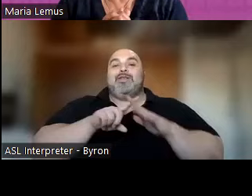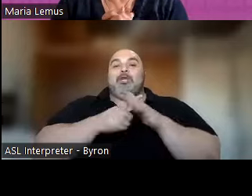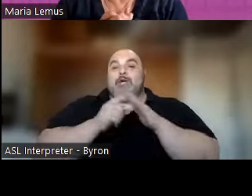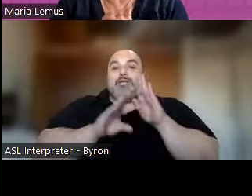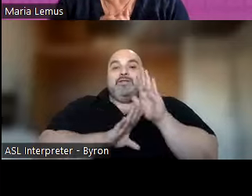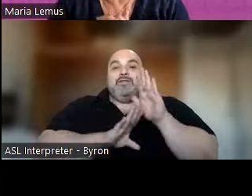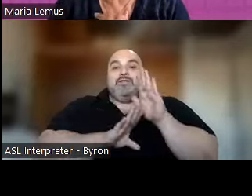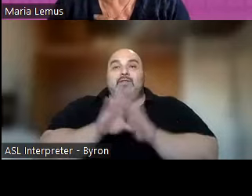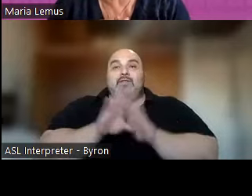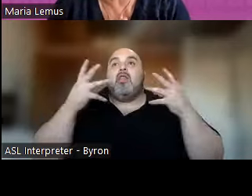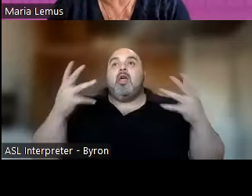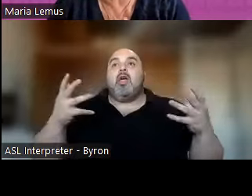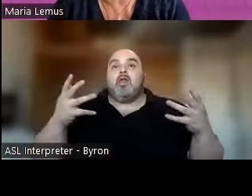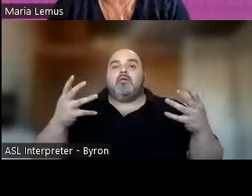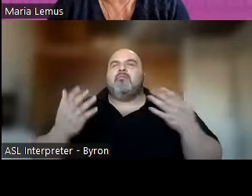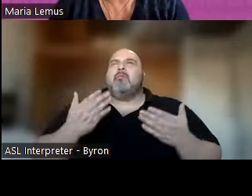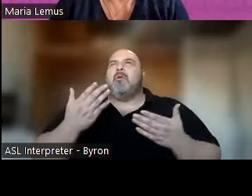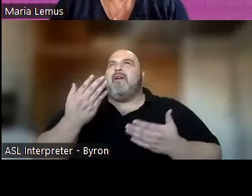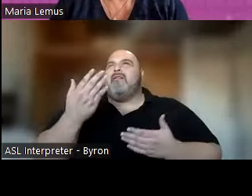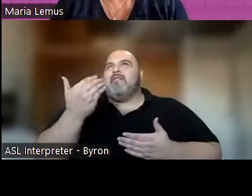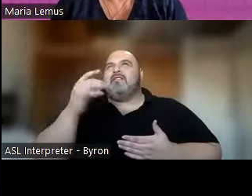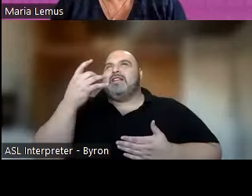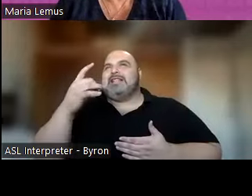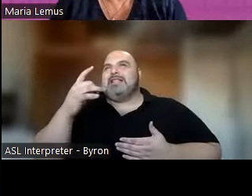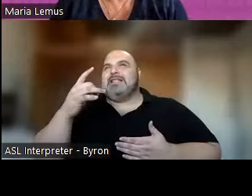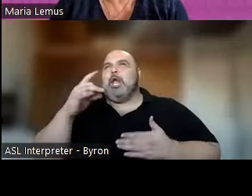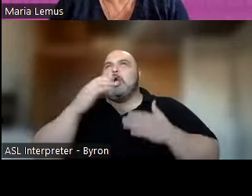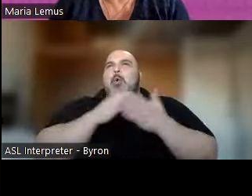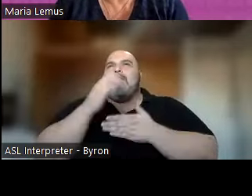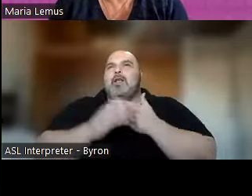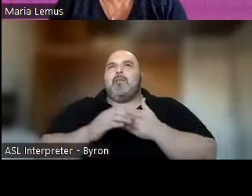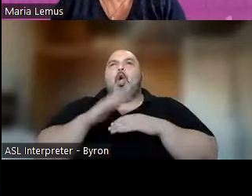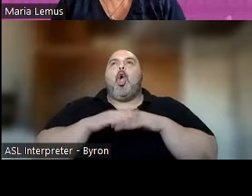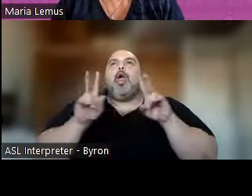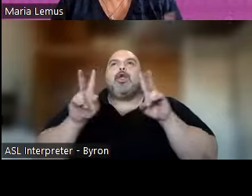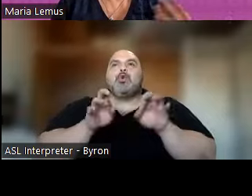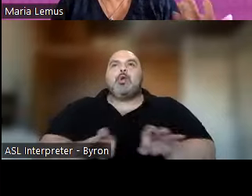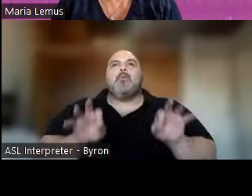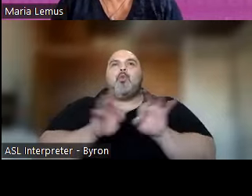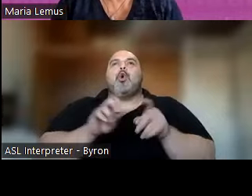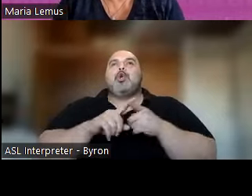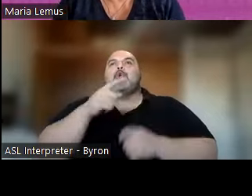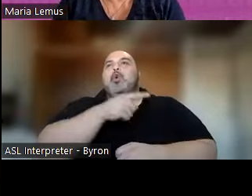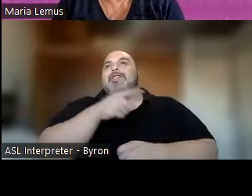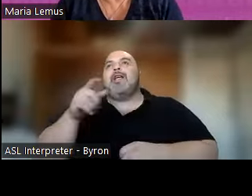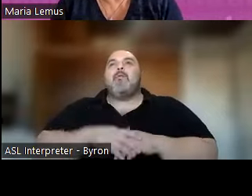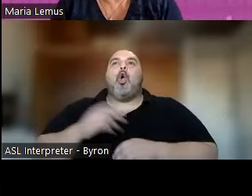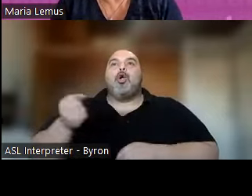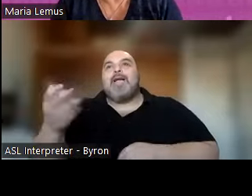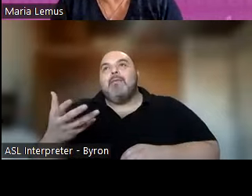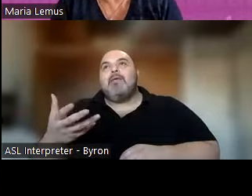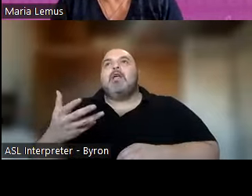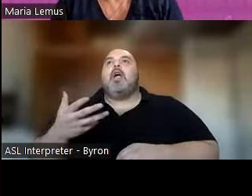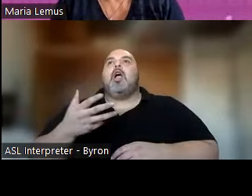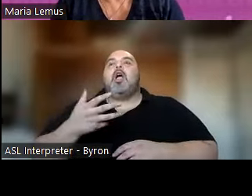develop a lot, probably we have 15 or 18 curricula on issues that were important to them. So it could be on gambling, it could be on